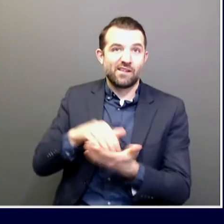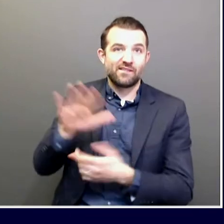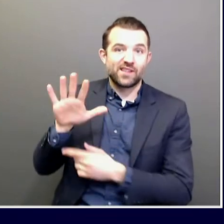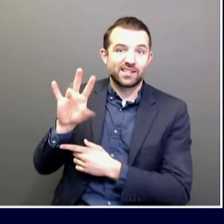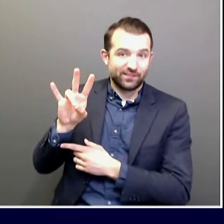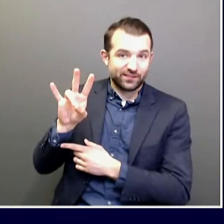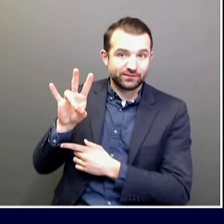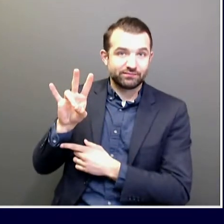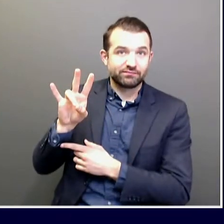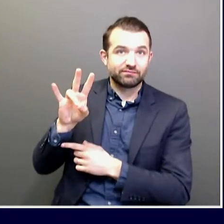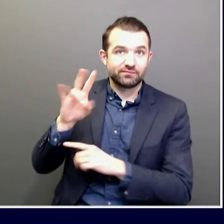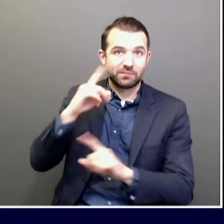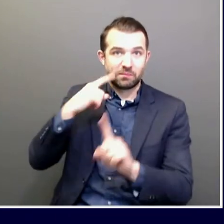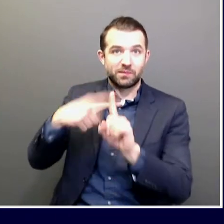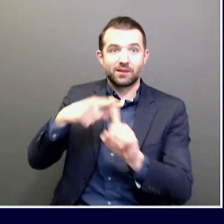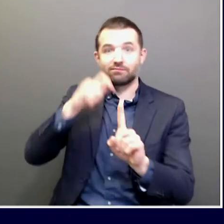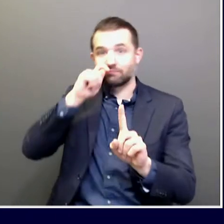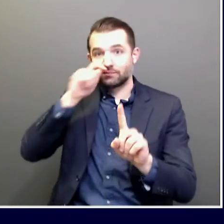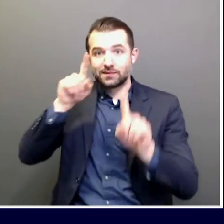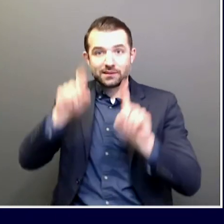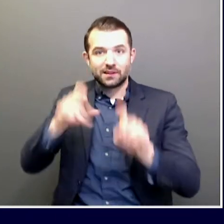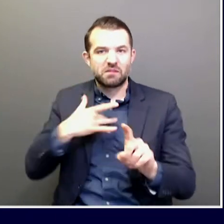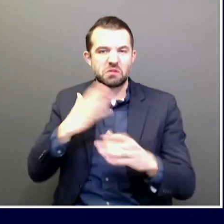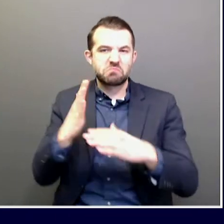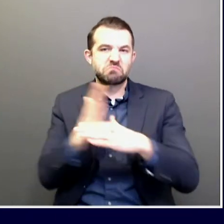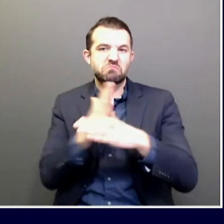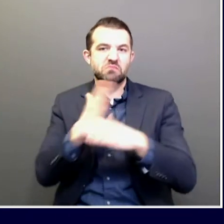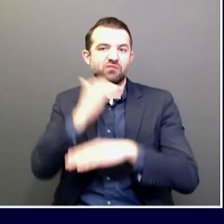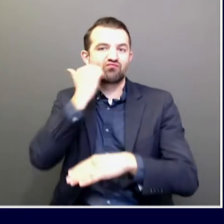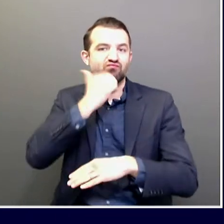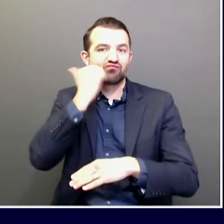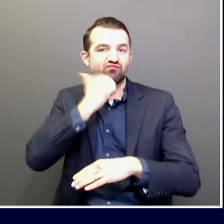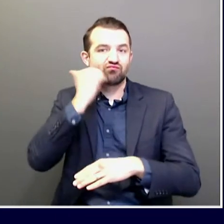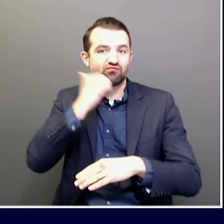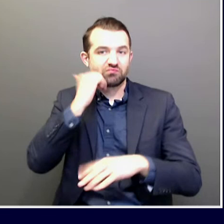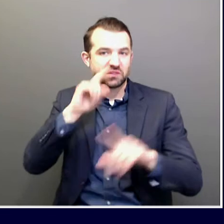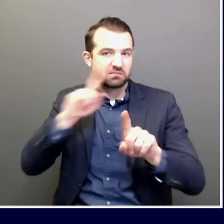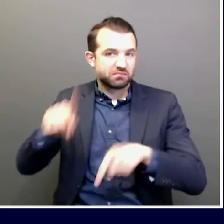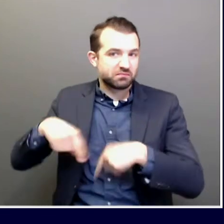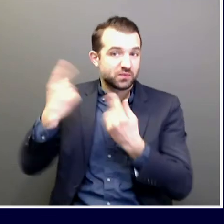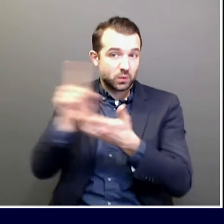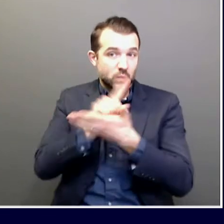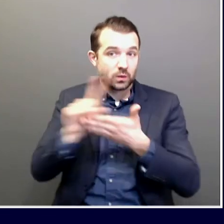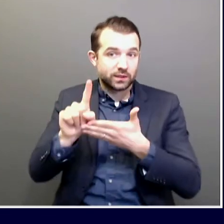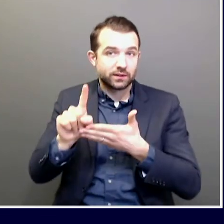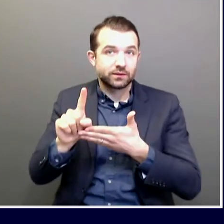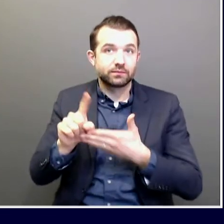significant reduction even as compared to 1 week ago, when that number stood at